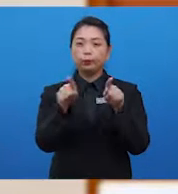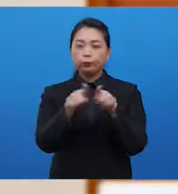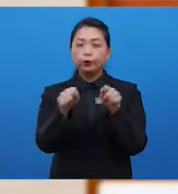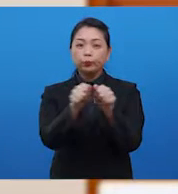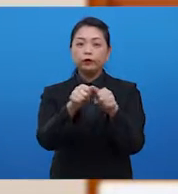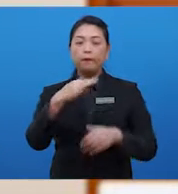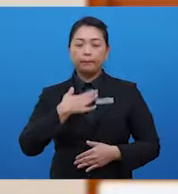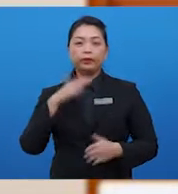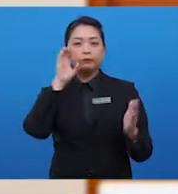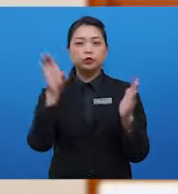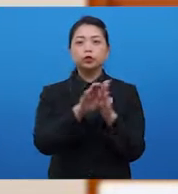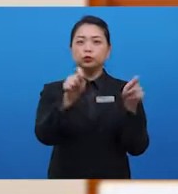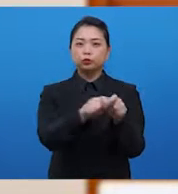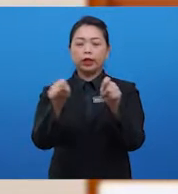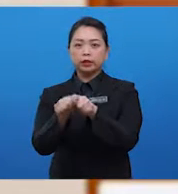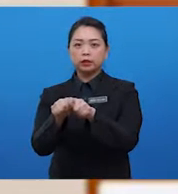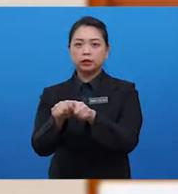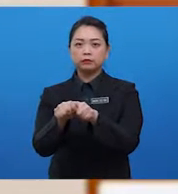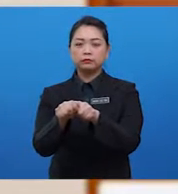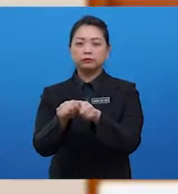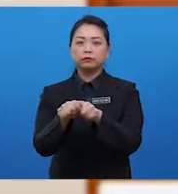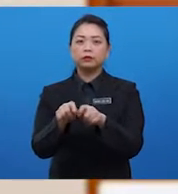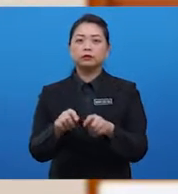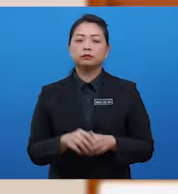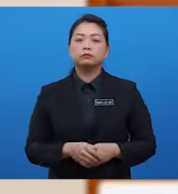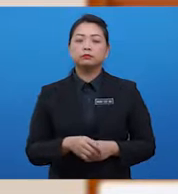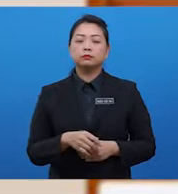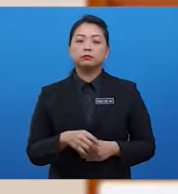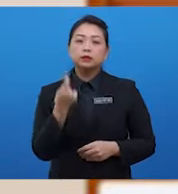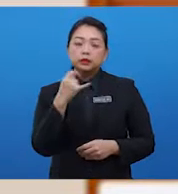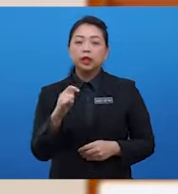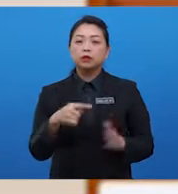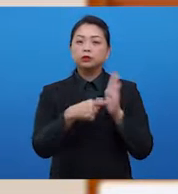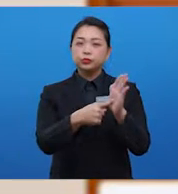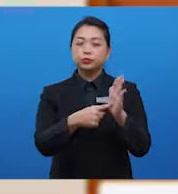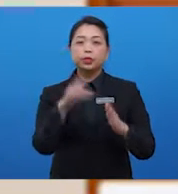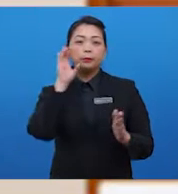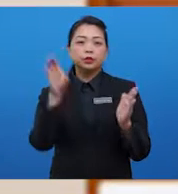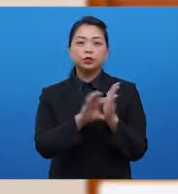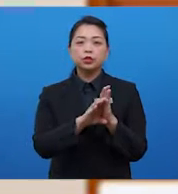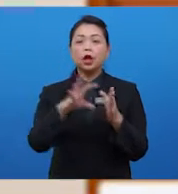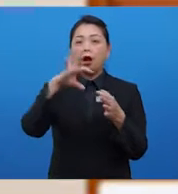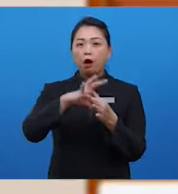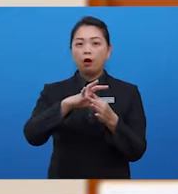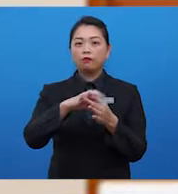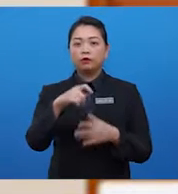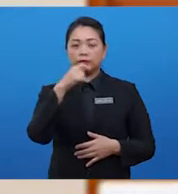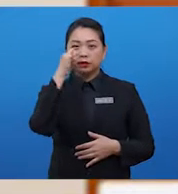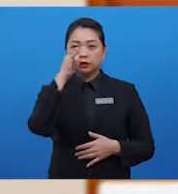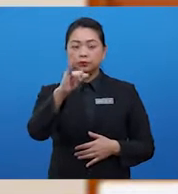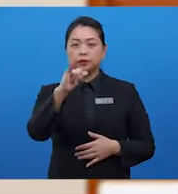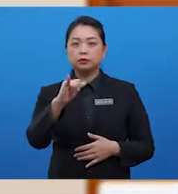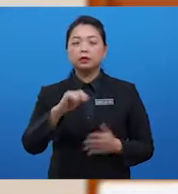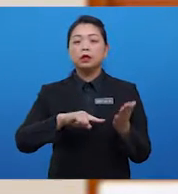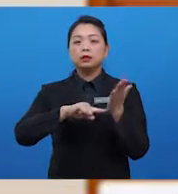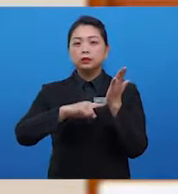They even put a picture of a rhinoceros to prove their point. They have been doing this to me since